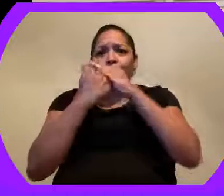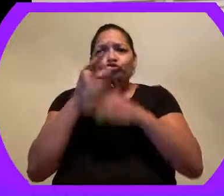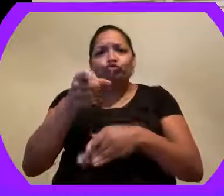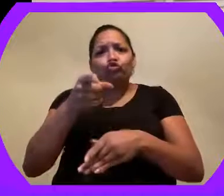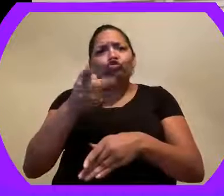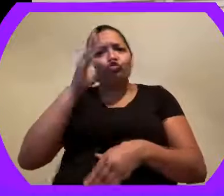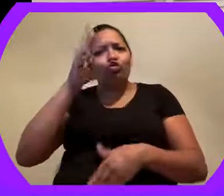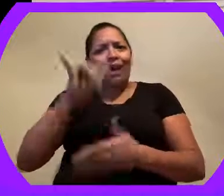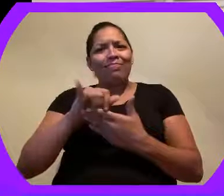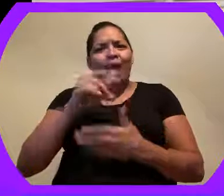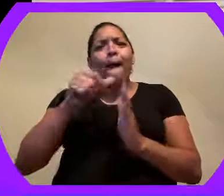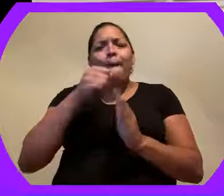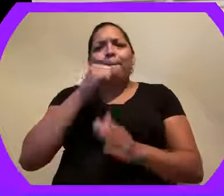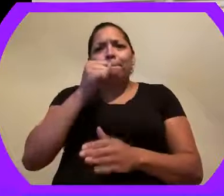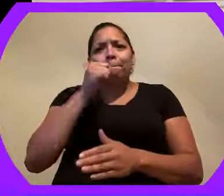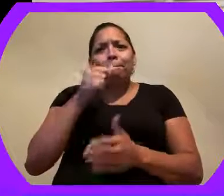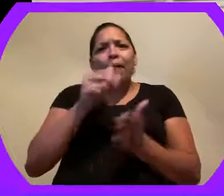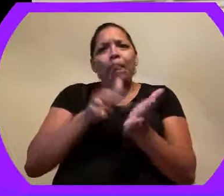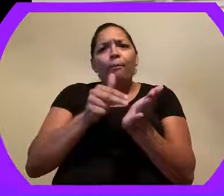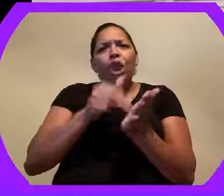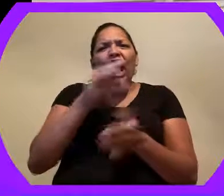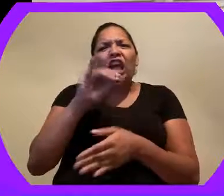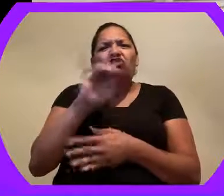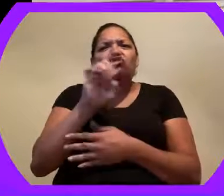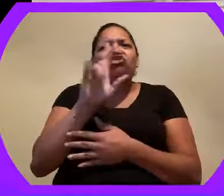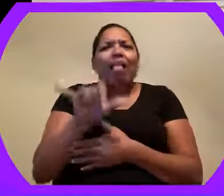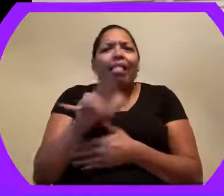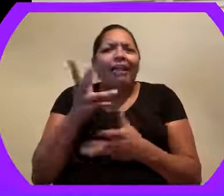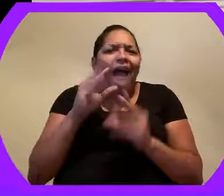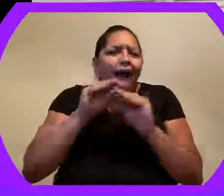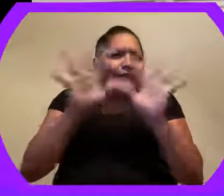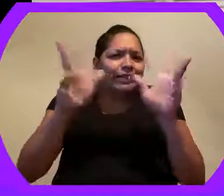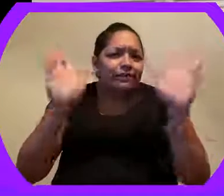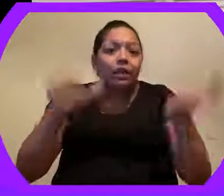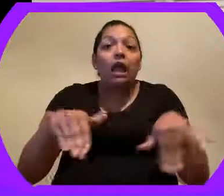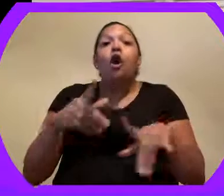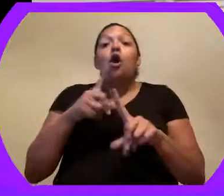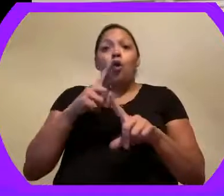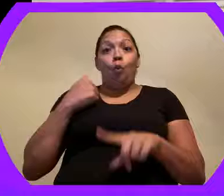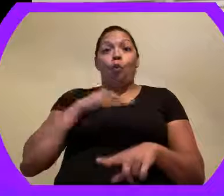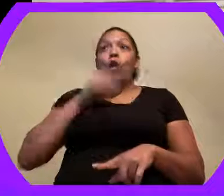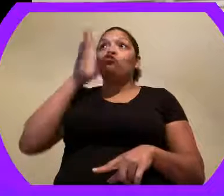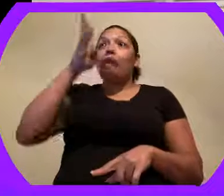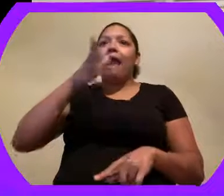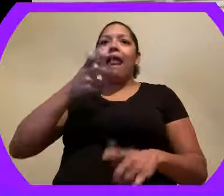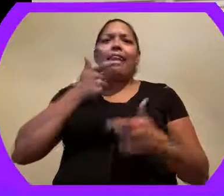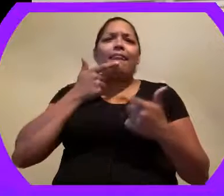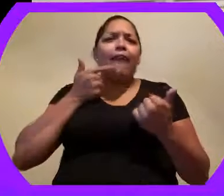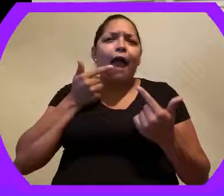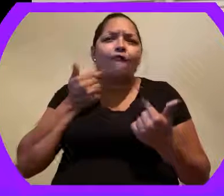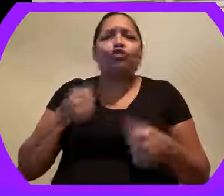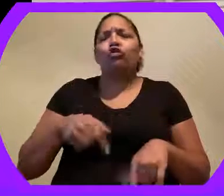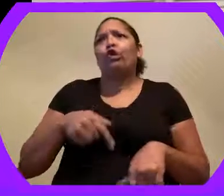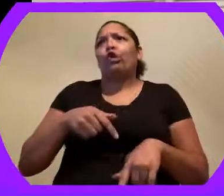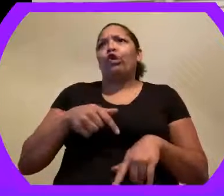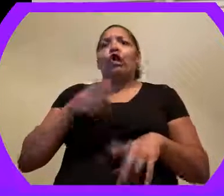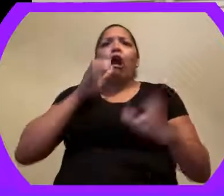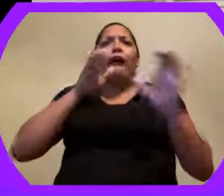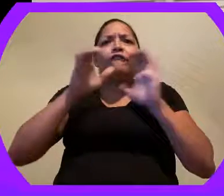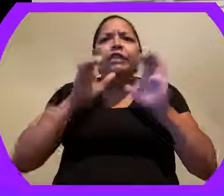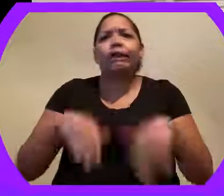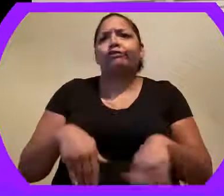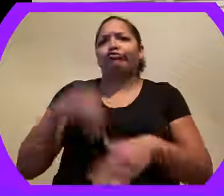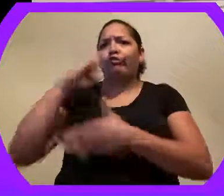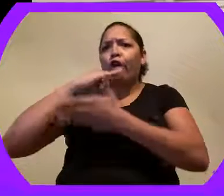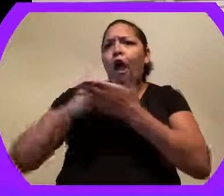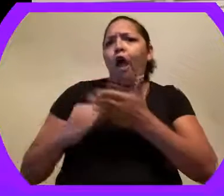you put them together, you are literally creating a peanut butter and jelly sandwich. I know that sounds obvious, but follow me here. When we create laughter,